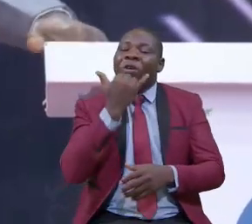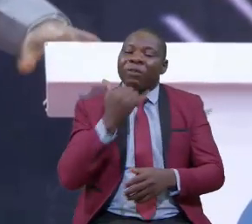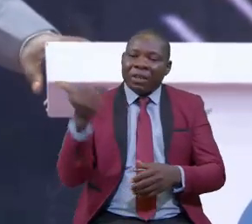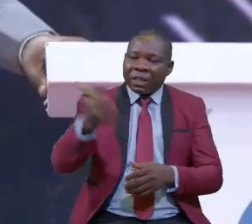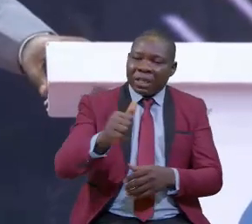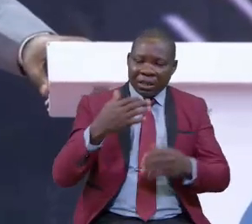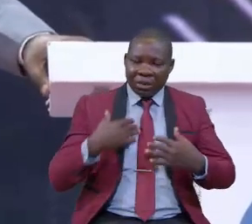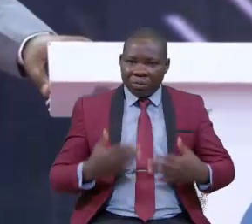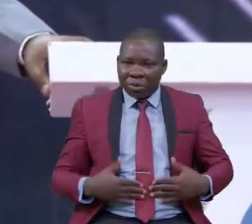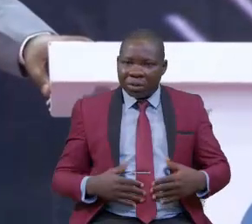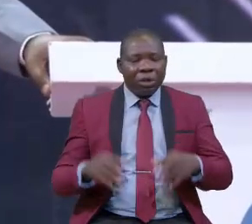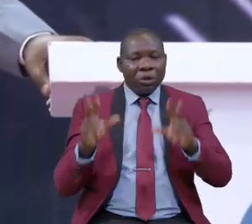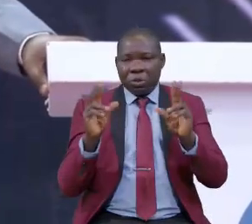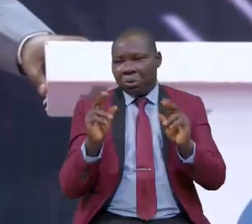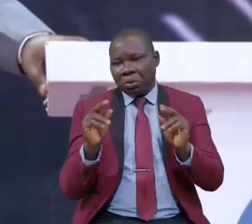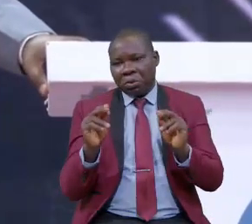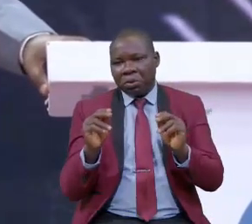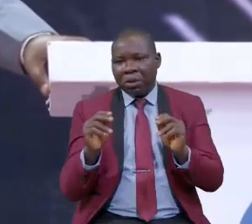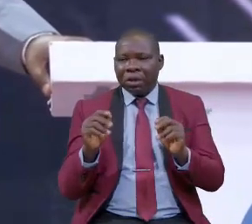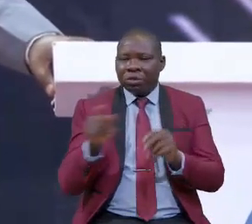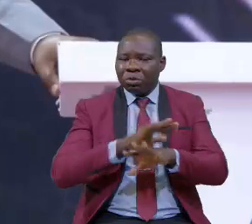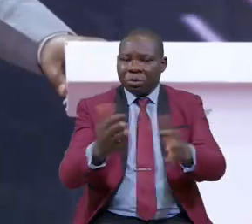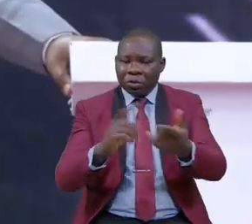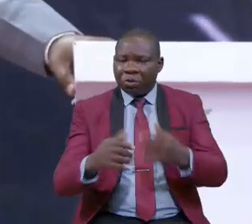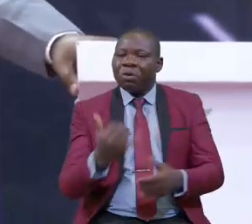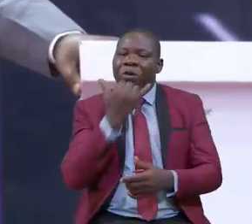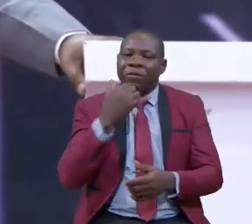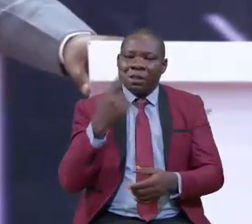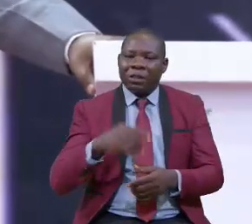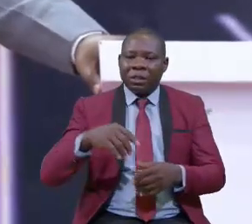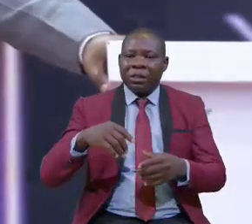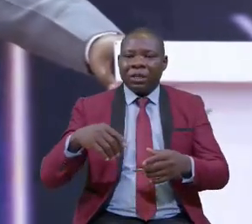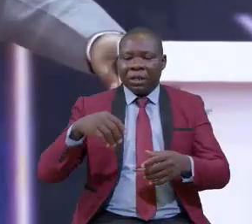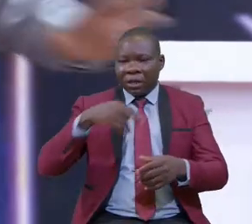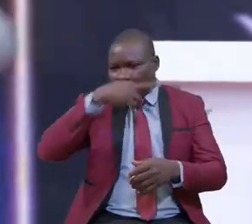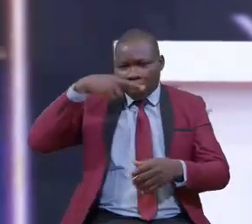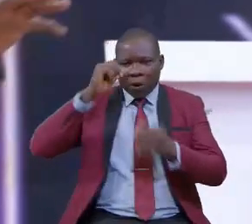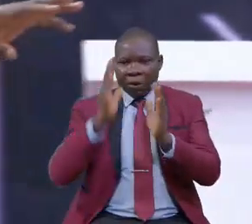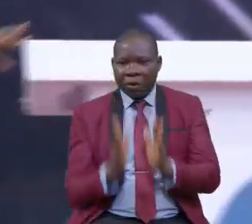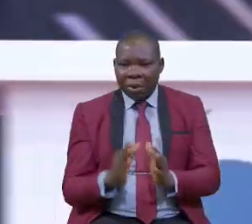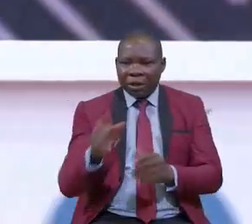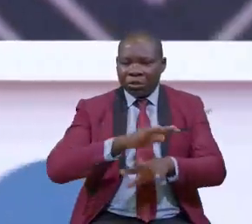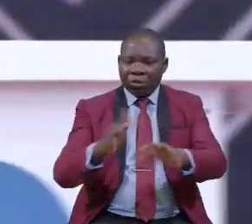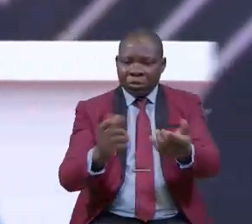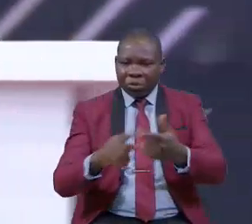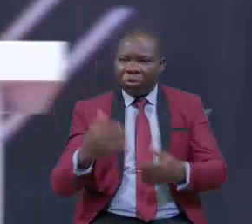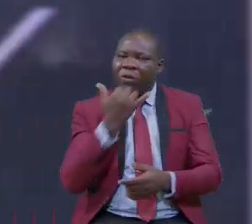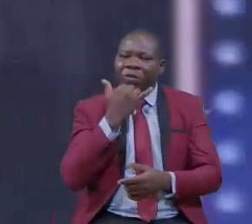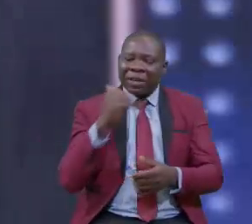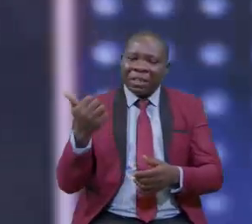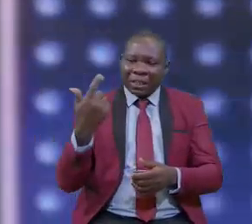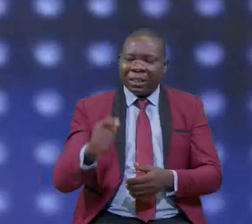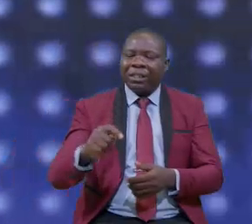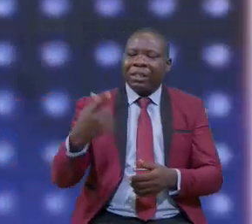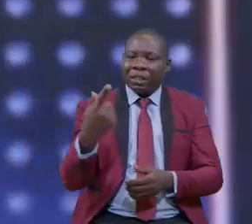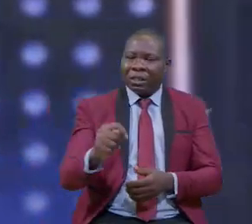the thief. You don't offend the robber. You don't offend the smoker. You don't offend the drunkard. You don't offend anybody. You tell me, what's